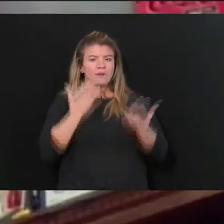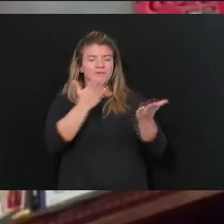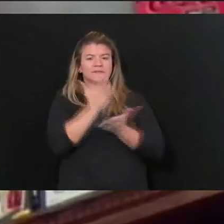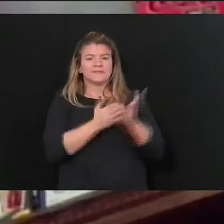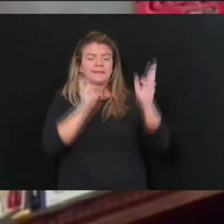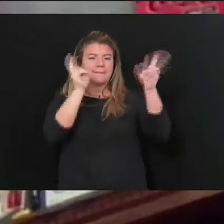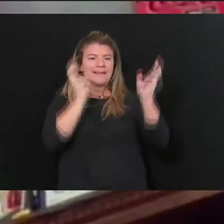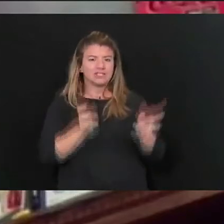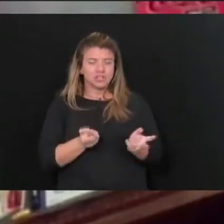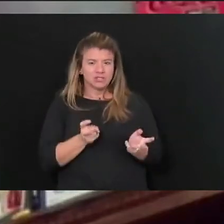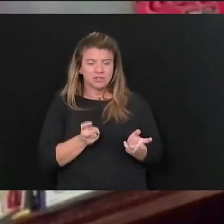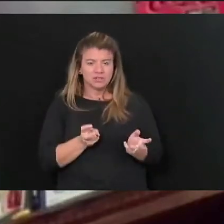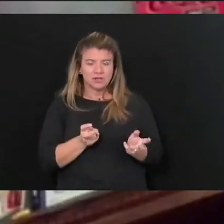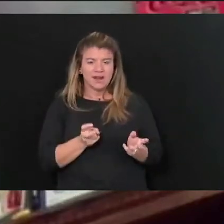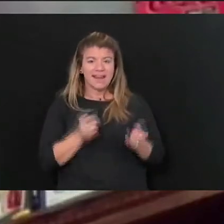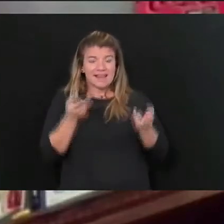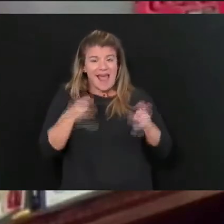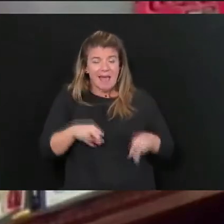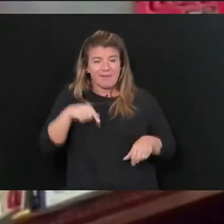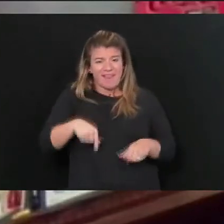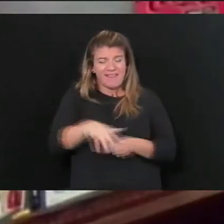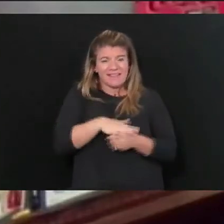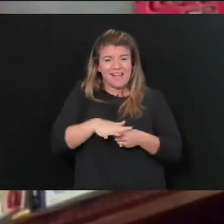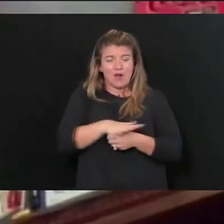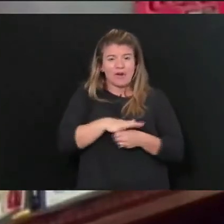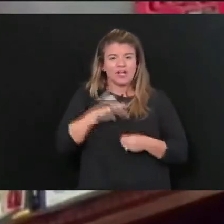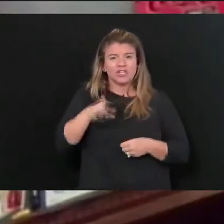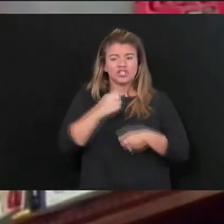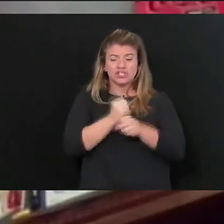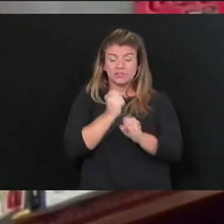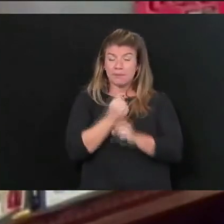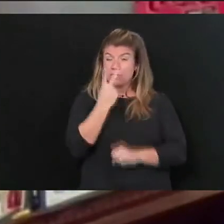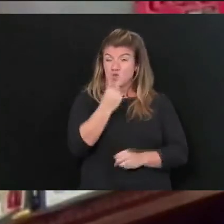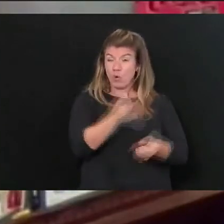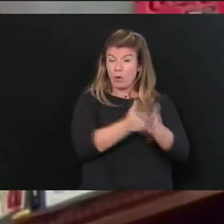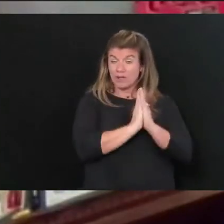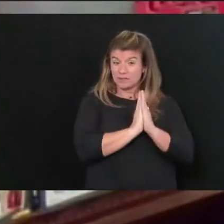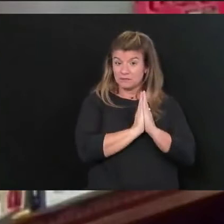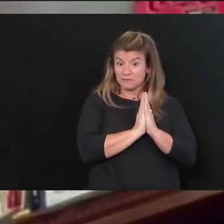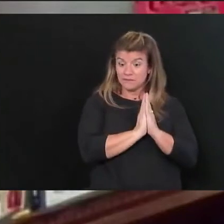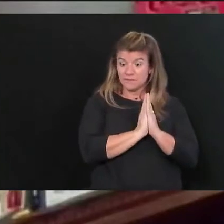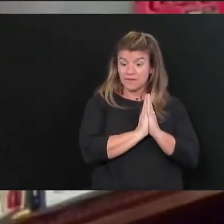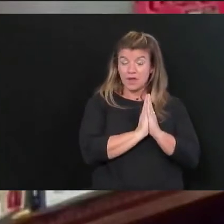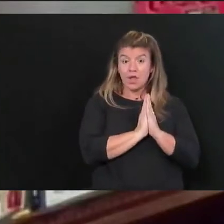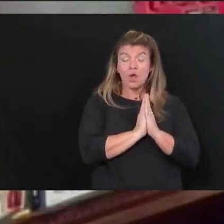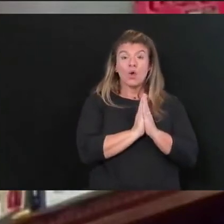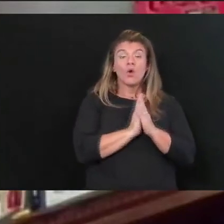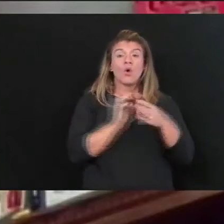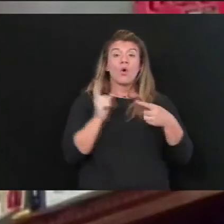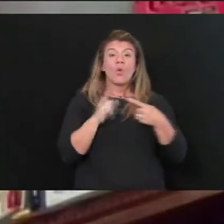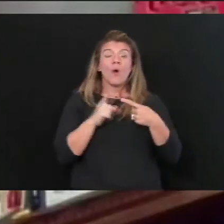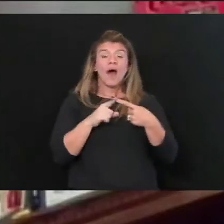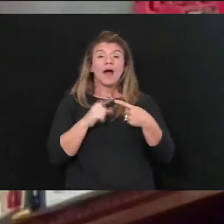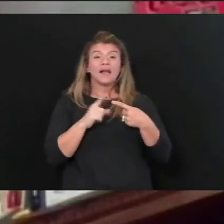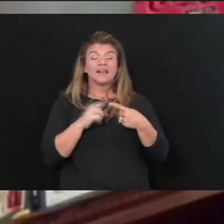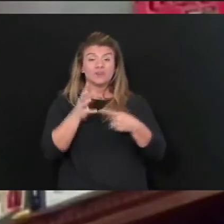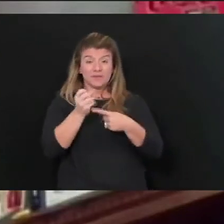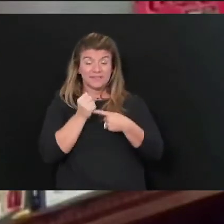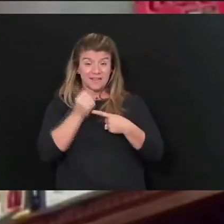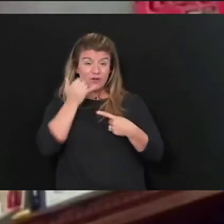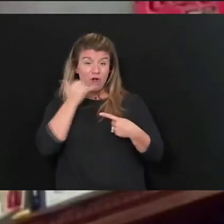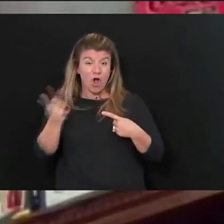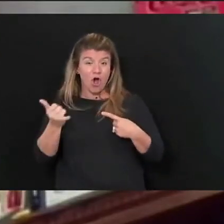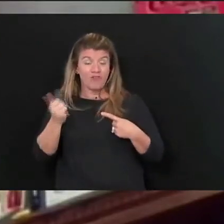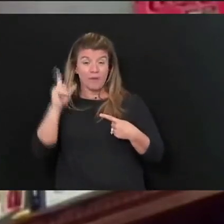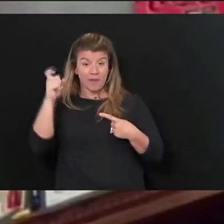happened up here in this area. And she made two requests. One was to receive a call from the governor,